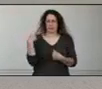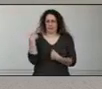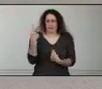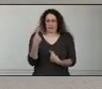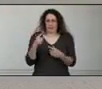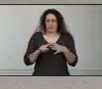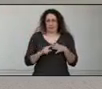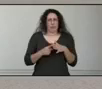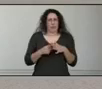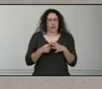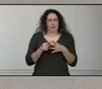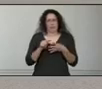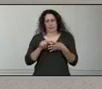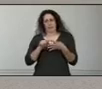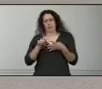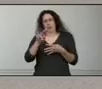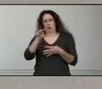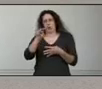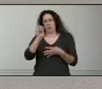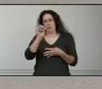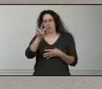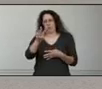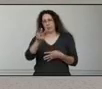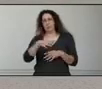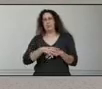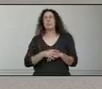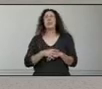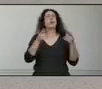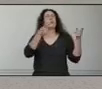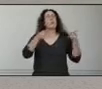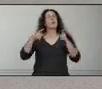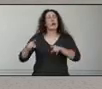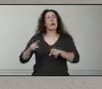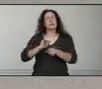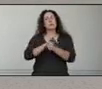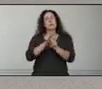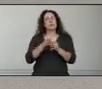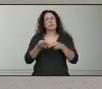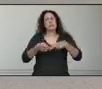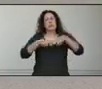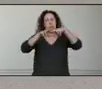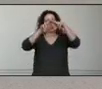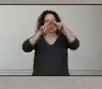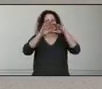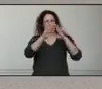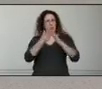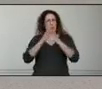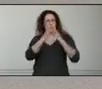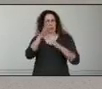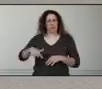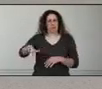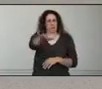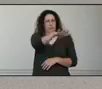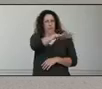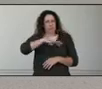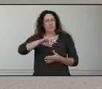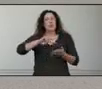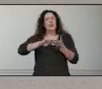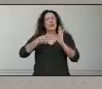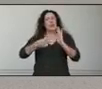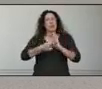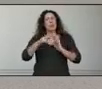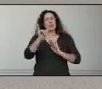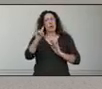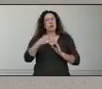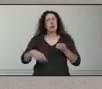November. What happens is, as cases rise in the community, that also means that there are more cases